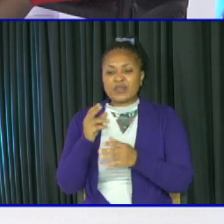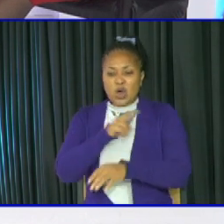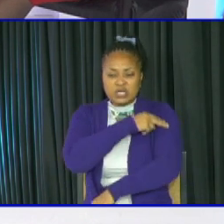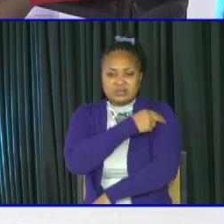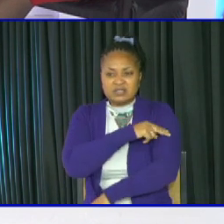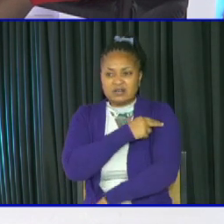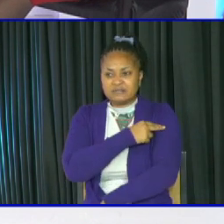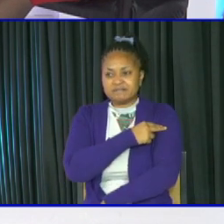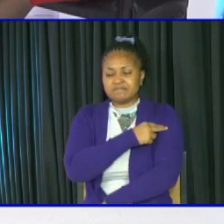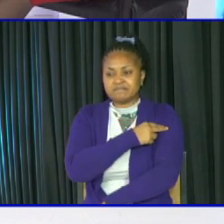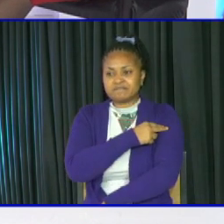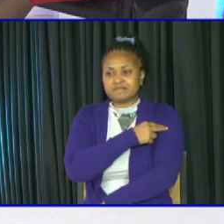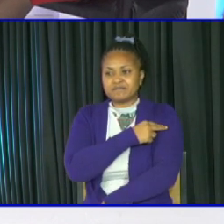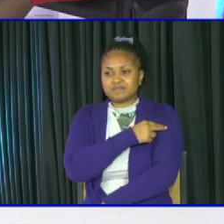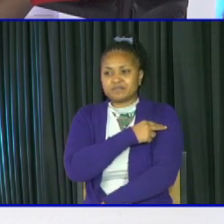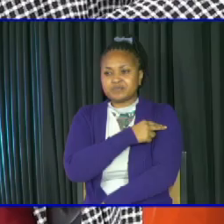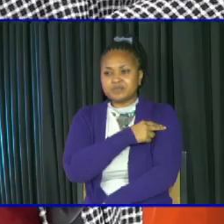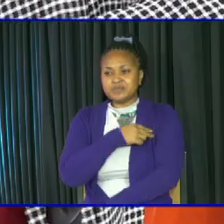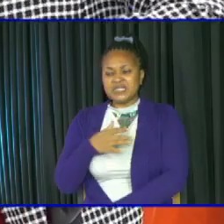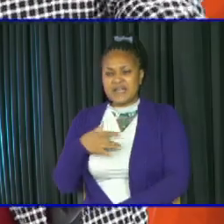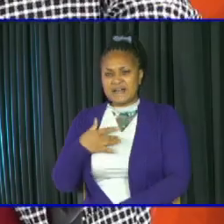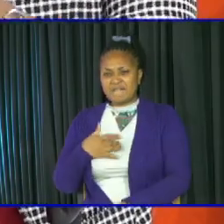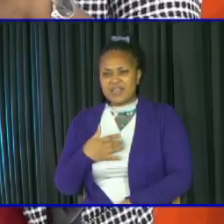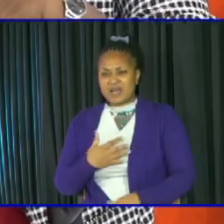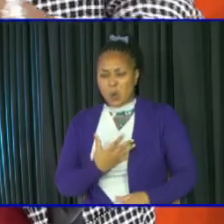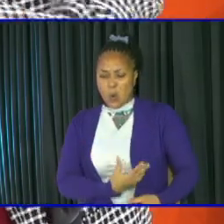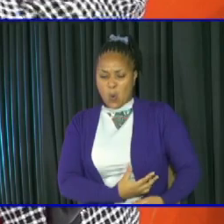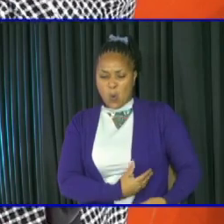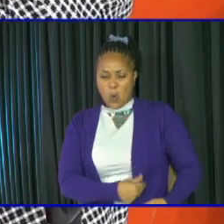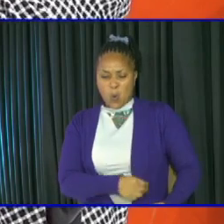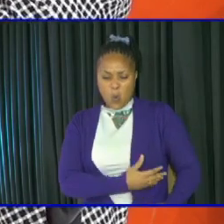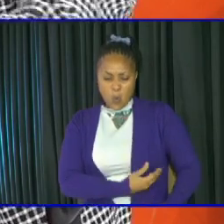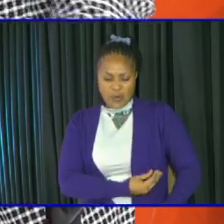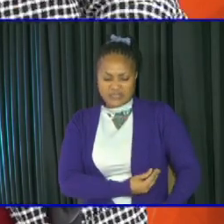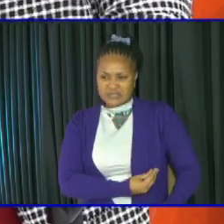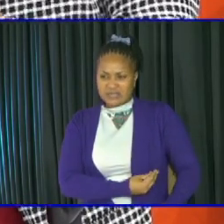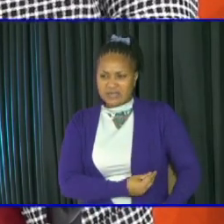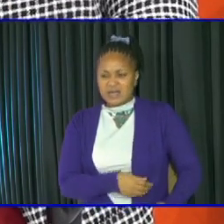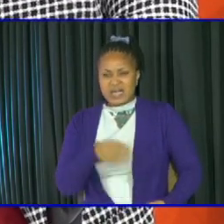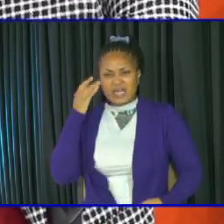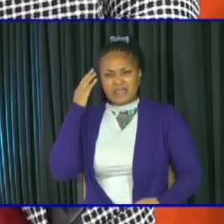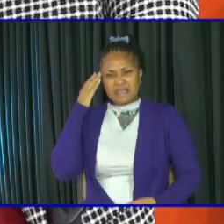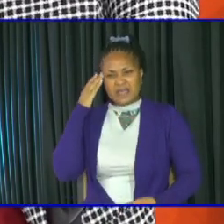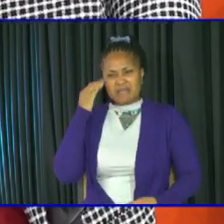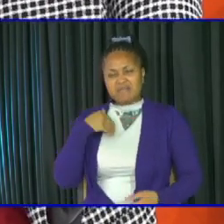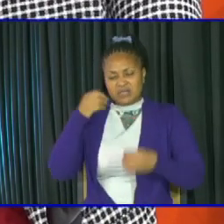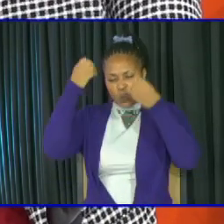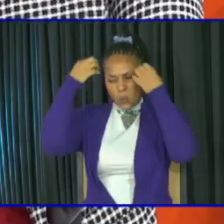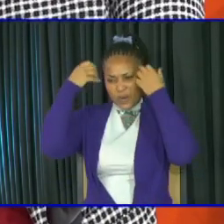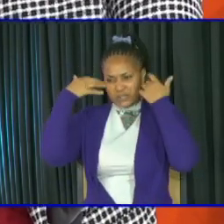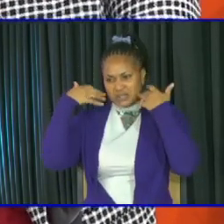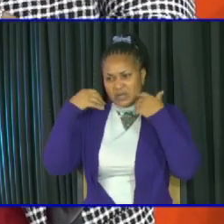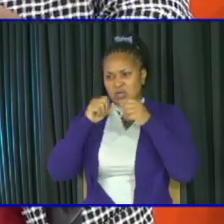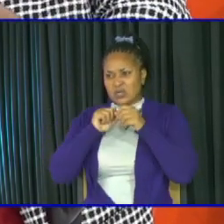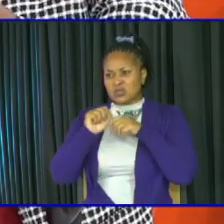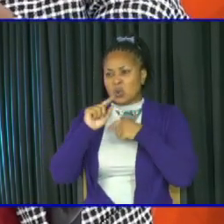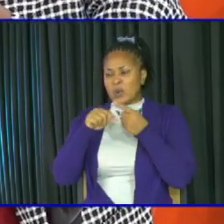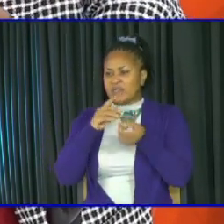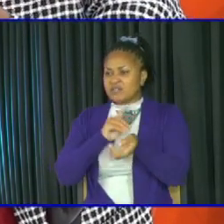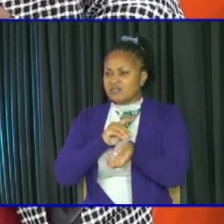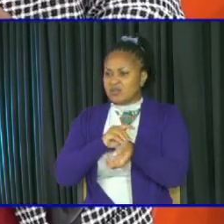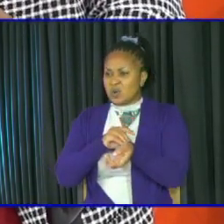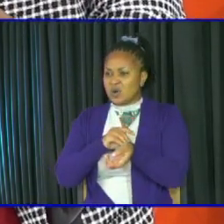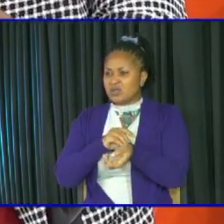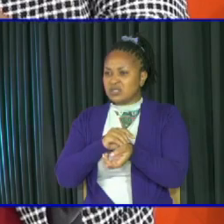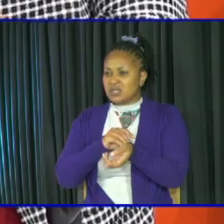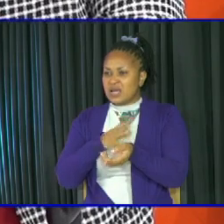felt like a little wet spot. But I just figured I was perspiring. So I just, as the doctor was leaving, said, Doc, you know, I was